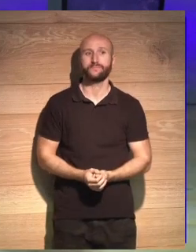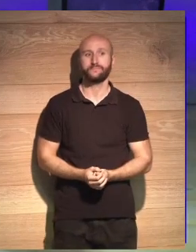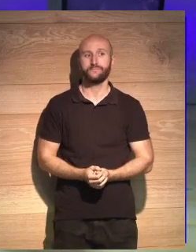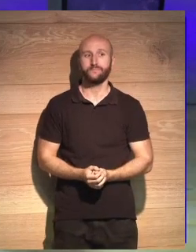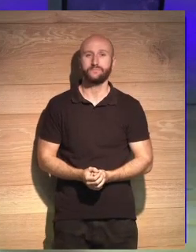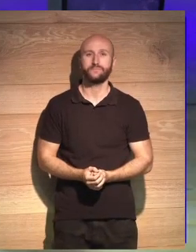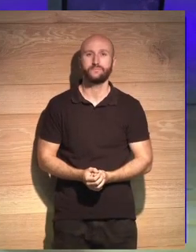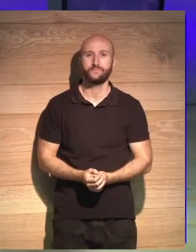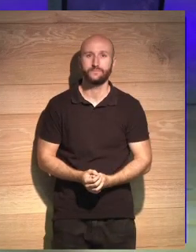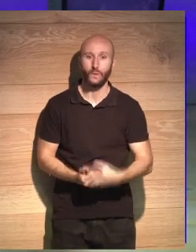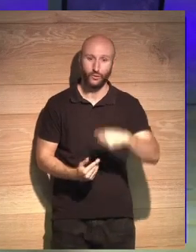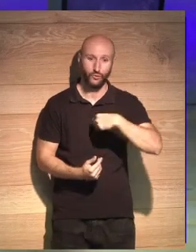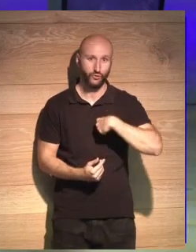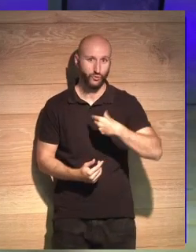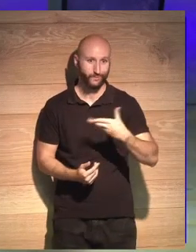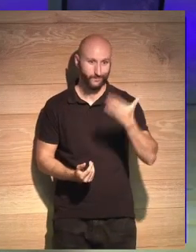And